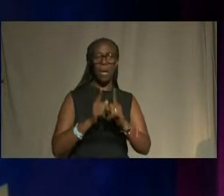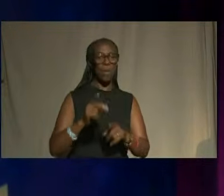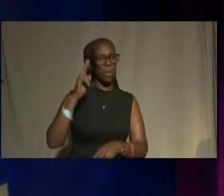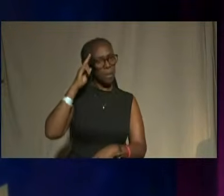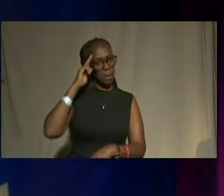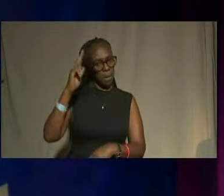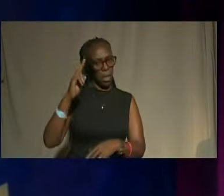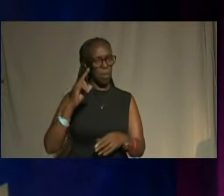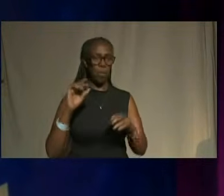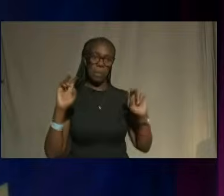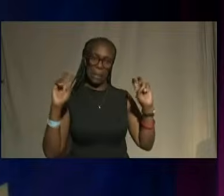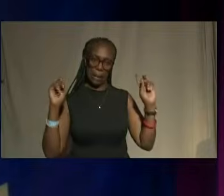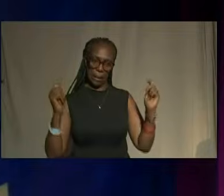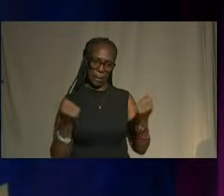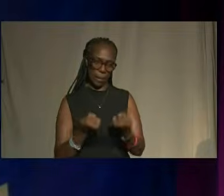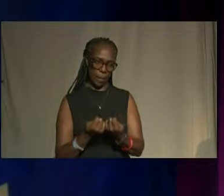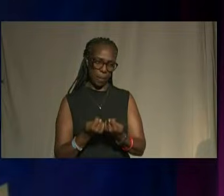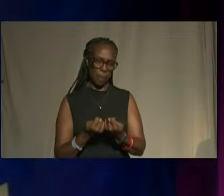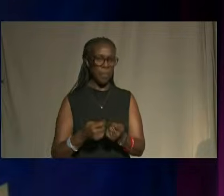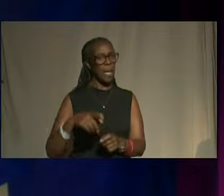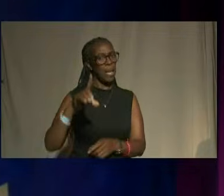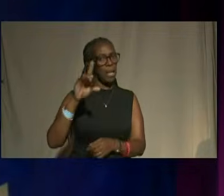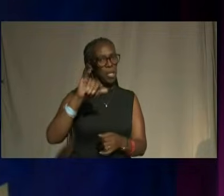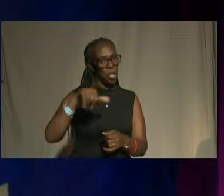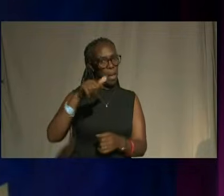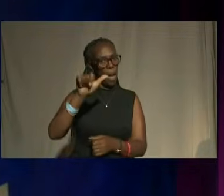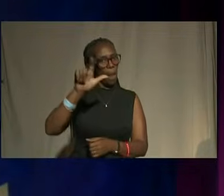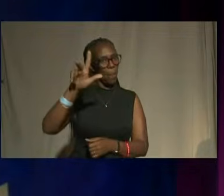JLP, Dana Morris Dixon.